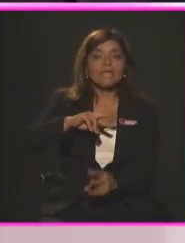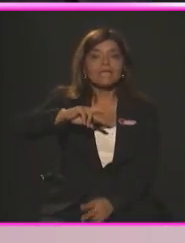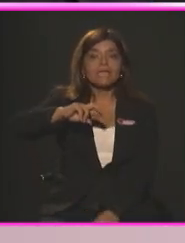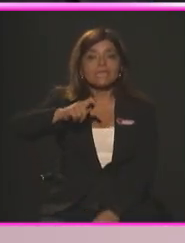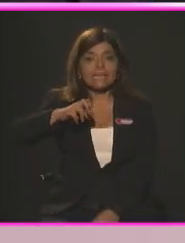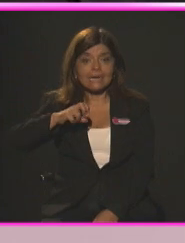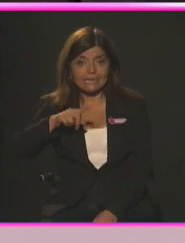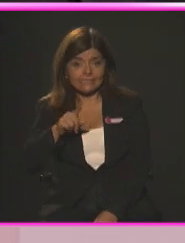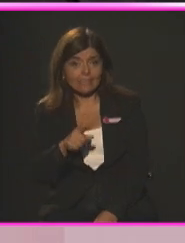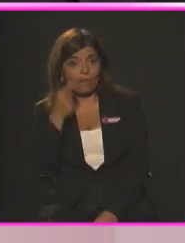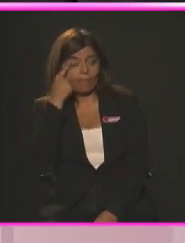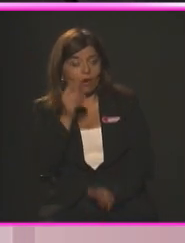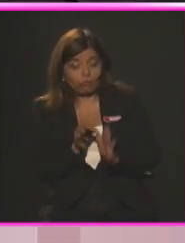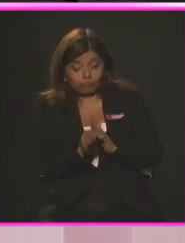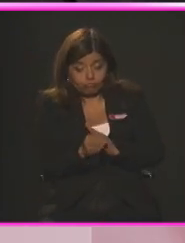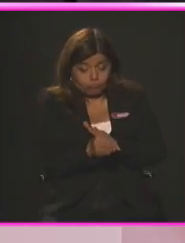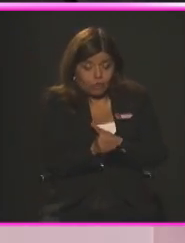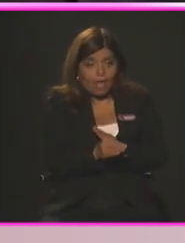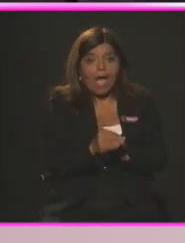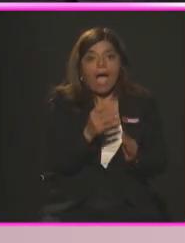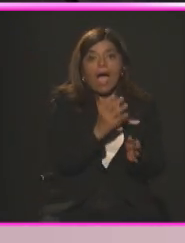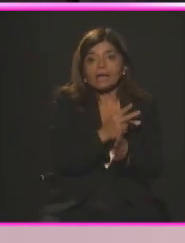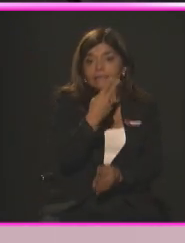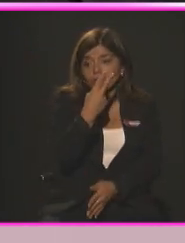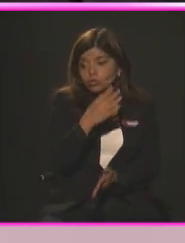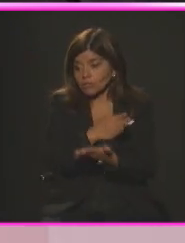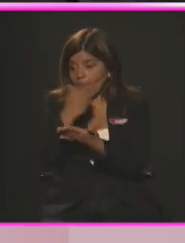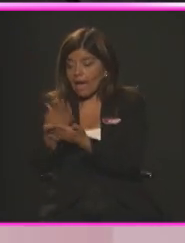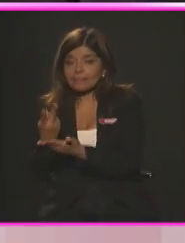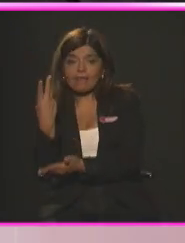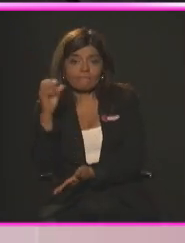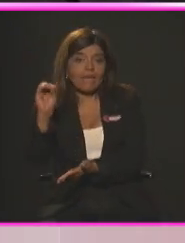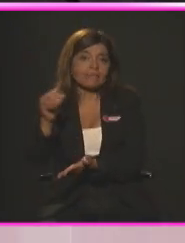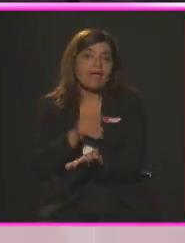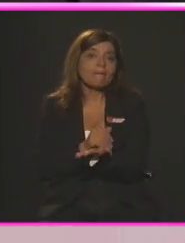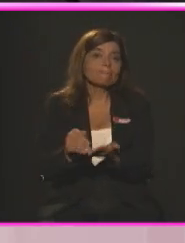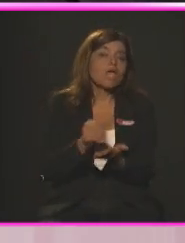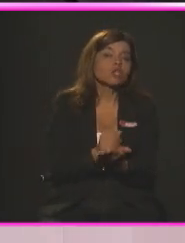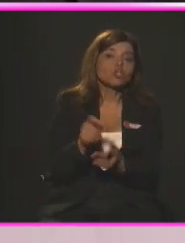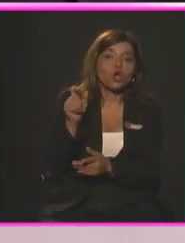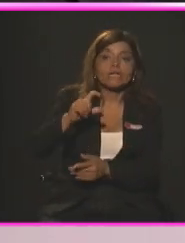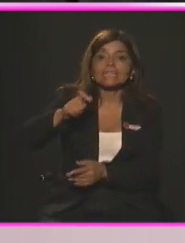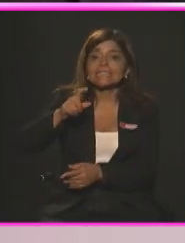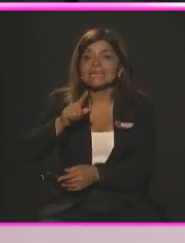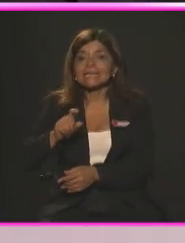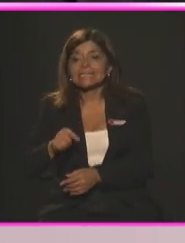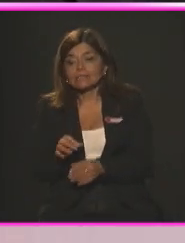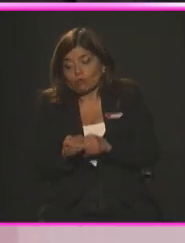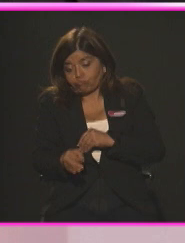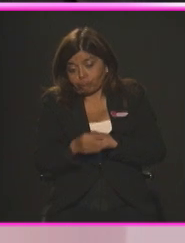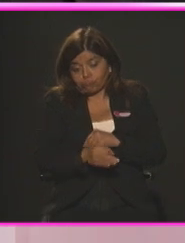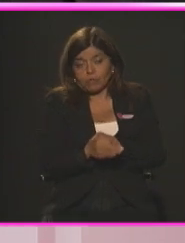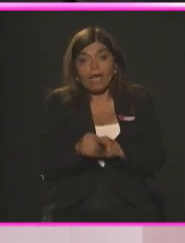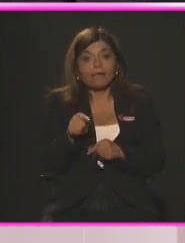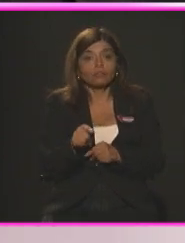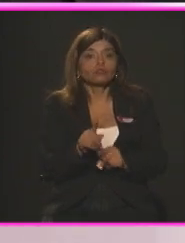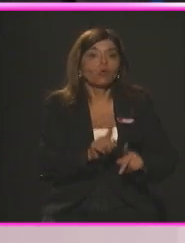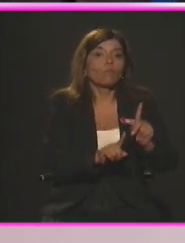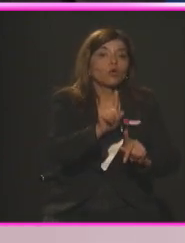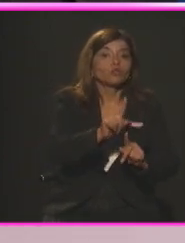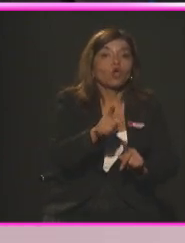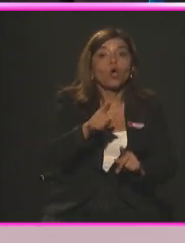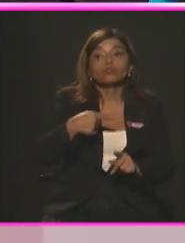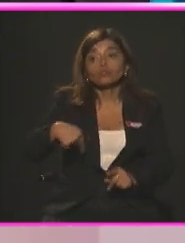have from 2 to 20 million microbial genes. And by this measure, you could say that we are just 1% human in terms